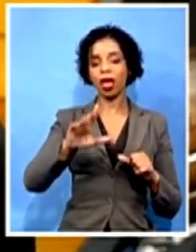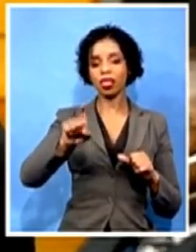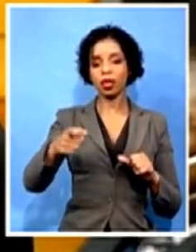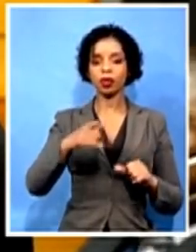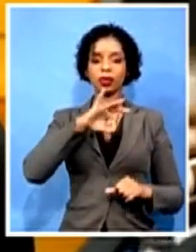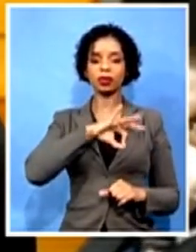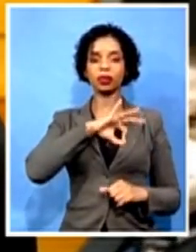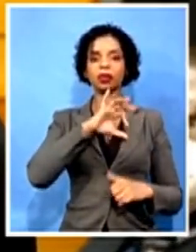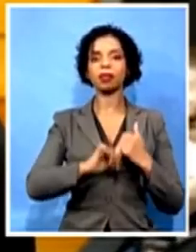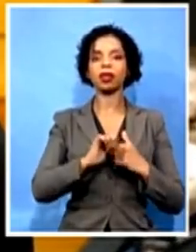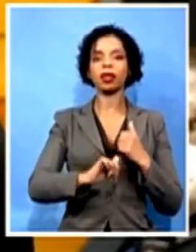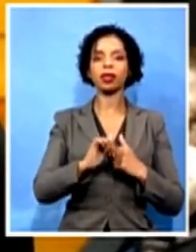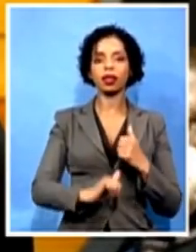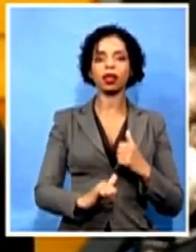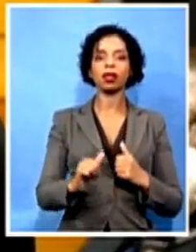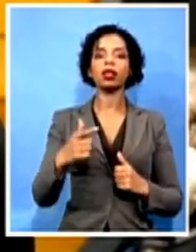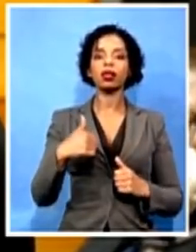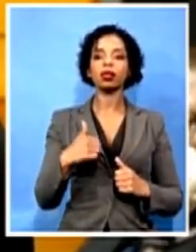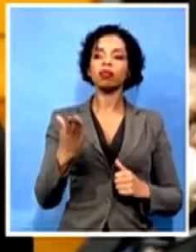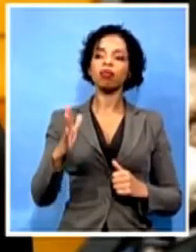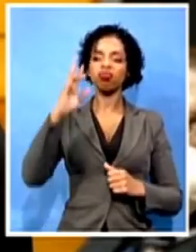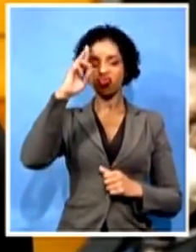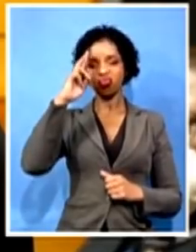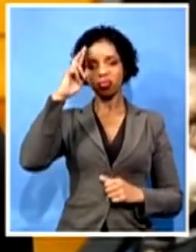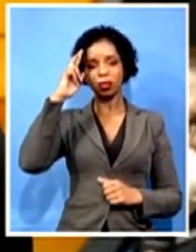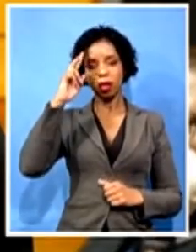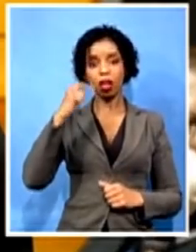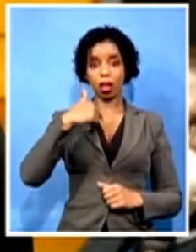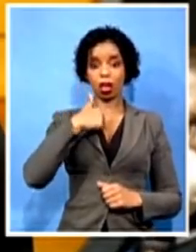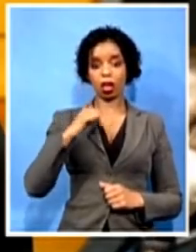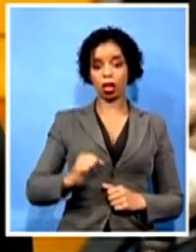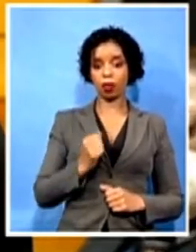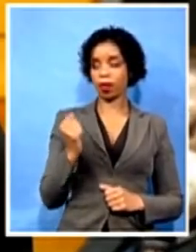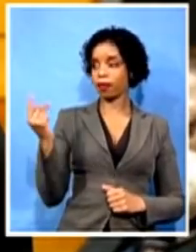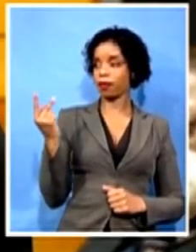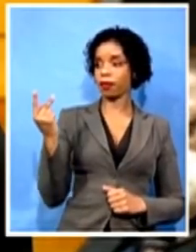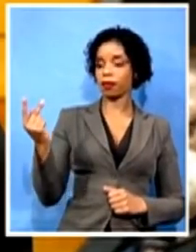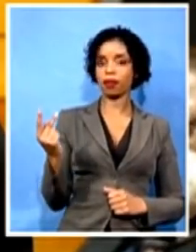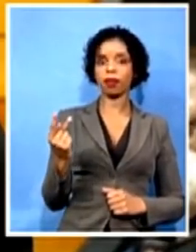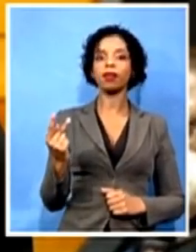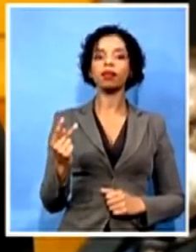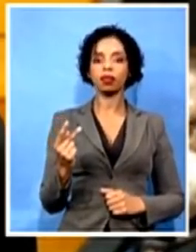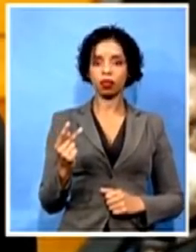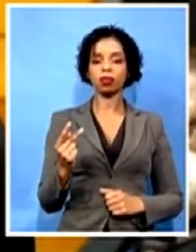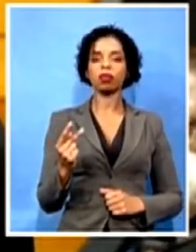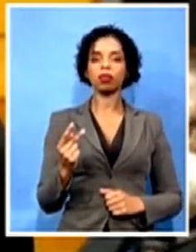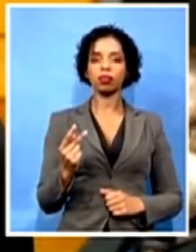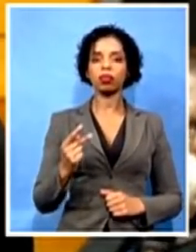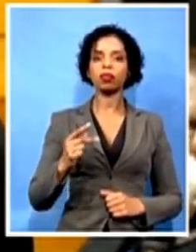amount. My wife and I, it should be my common law wife and I, own movable assets valued at